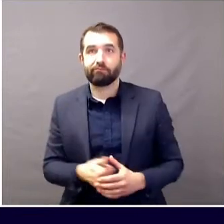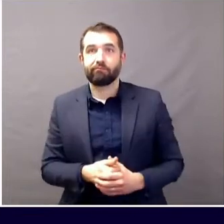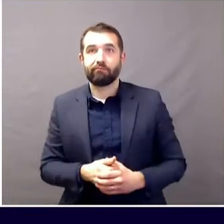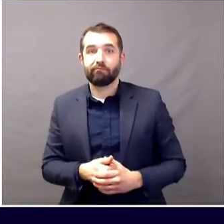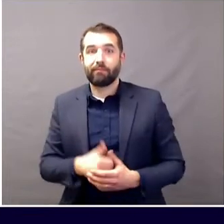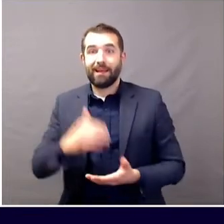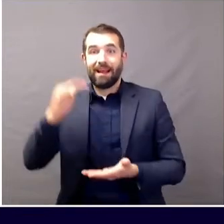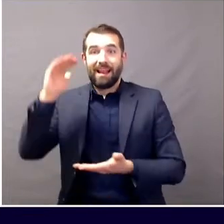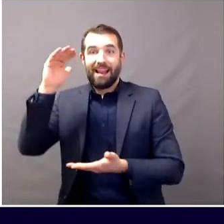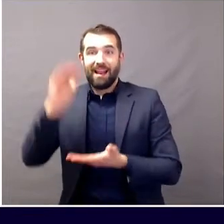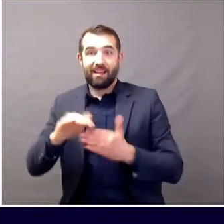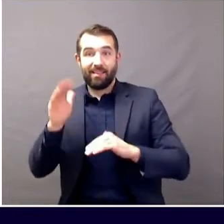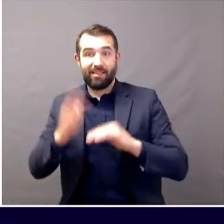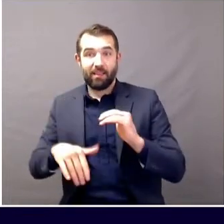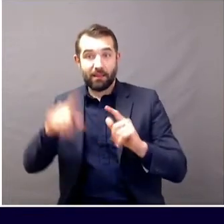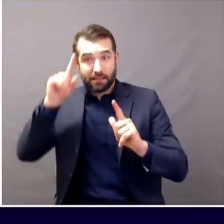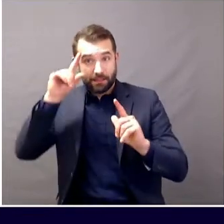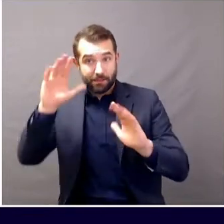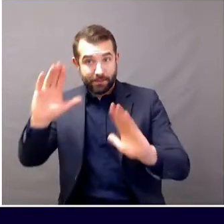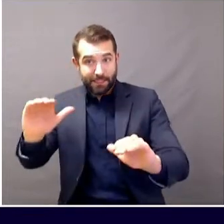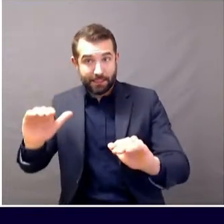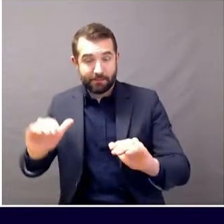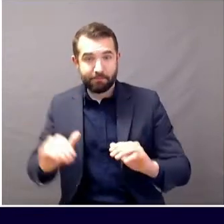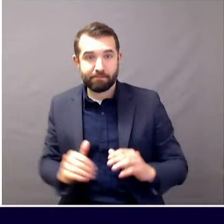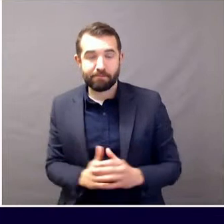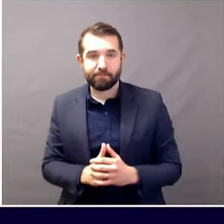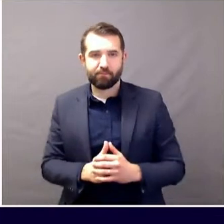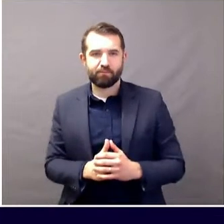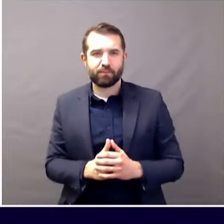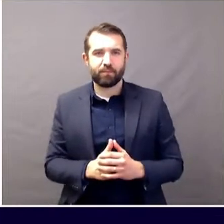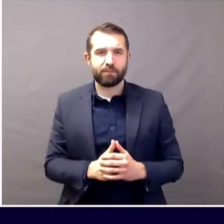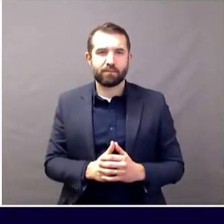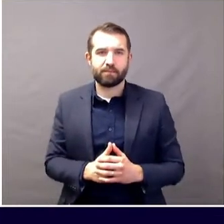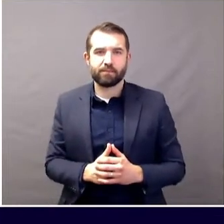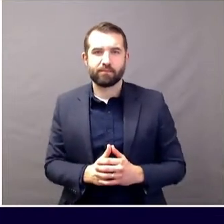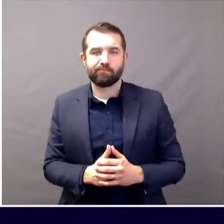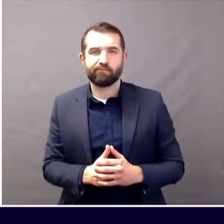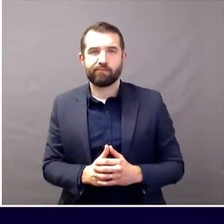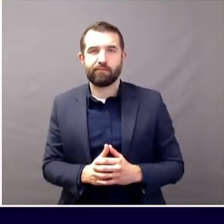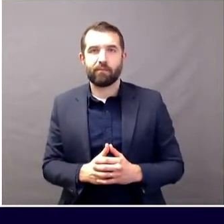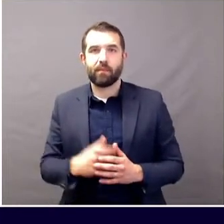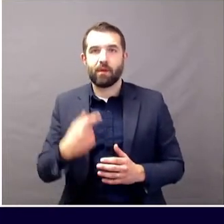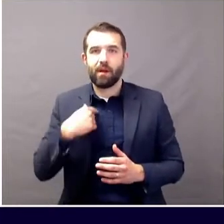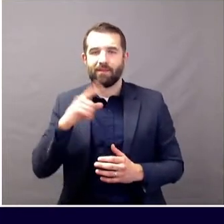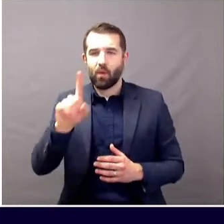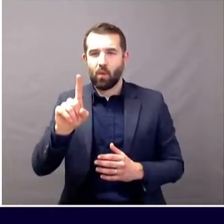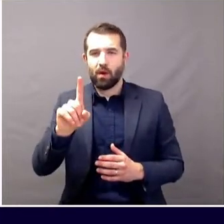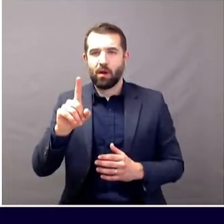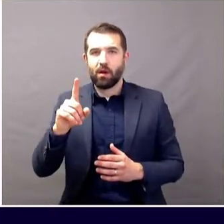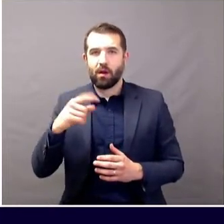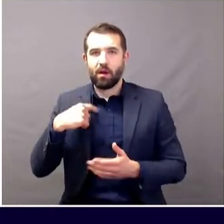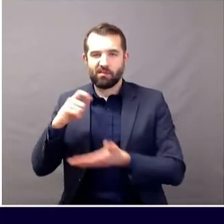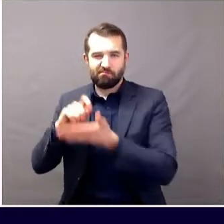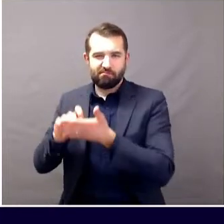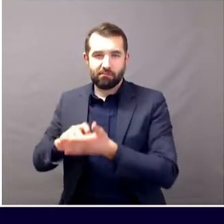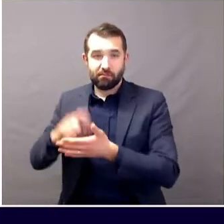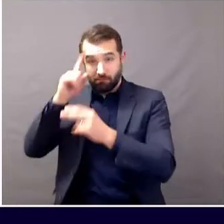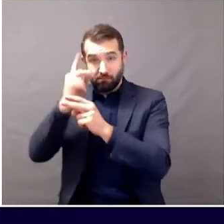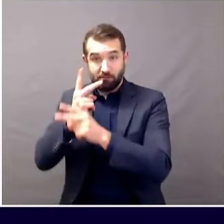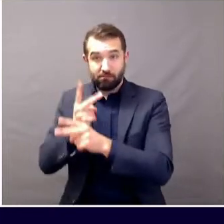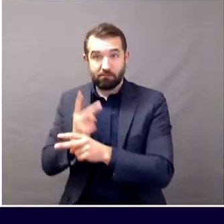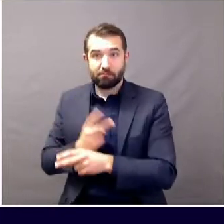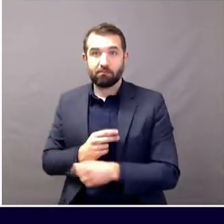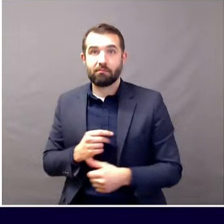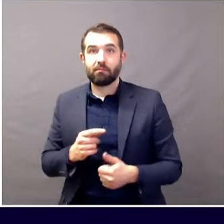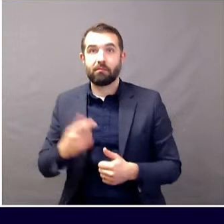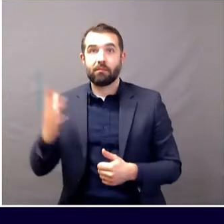delay happening? Okay, so let me do the math real quick on the total number. Actually, Isha, I